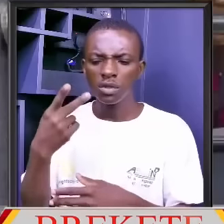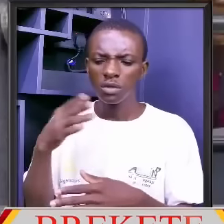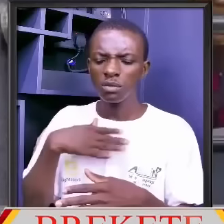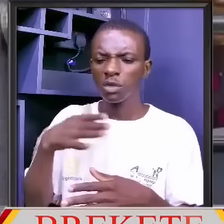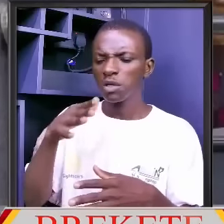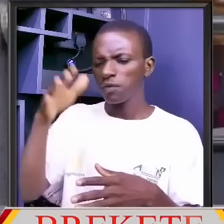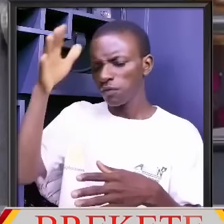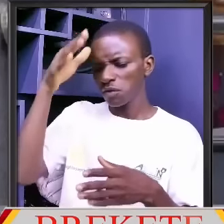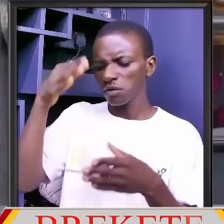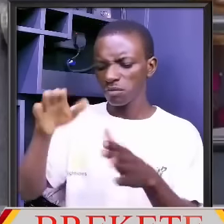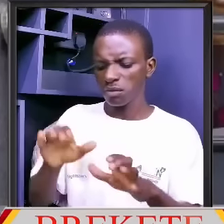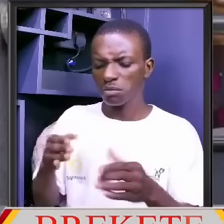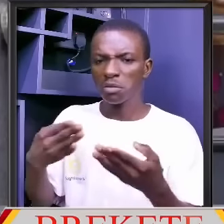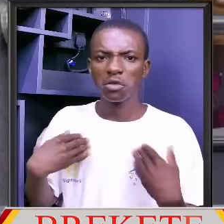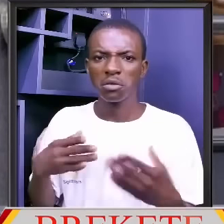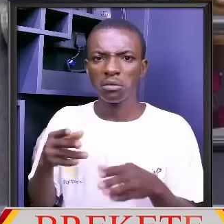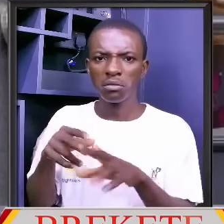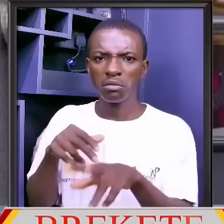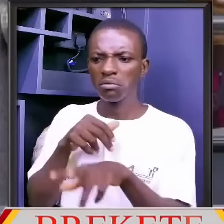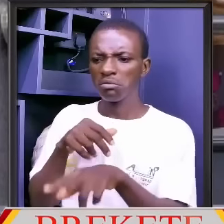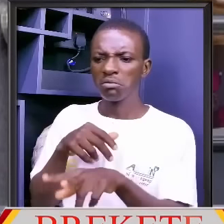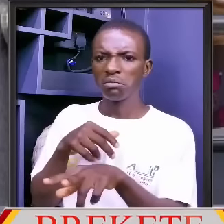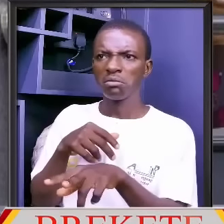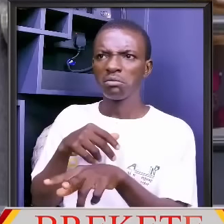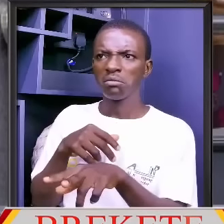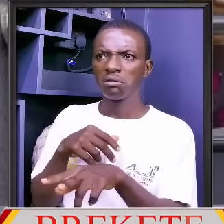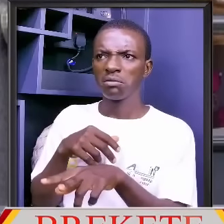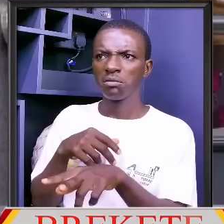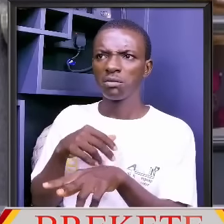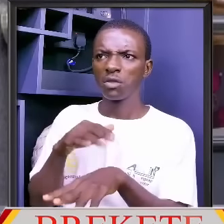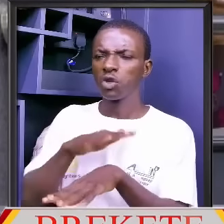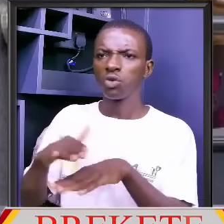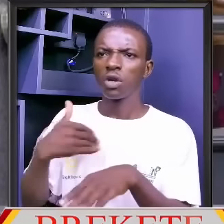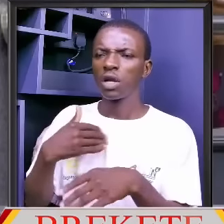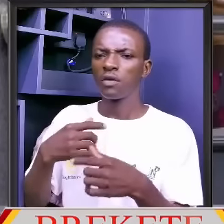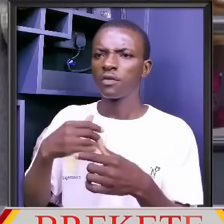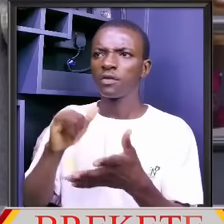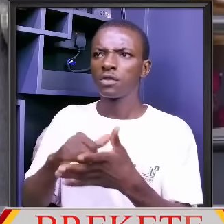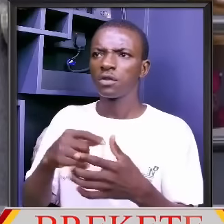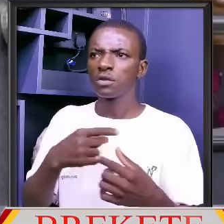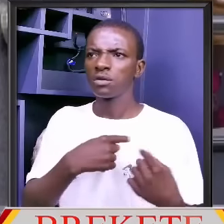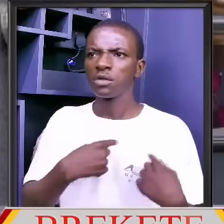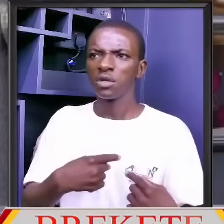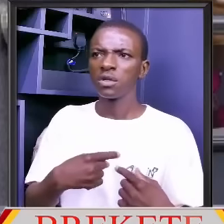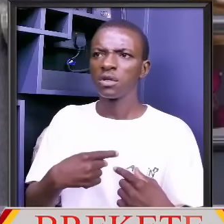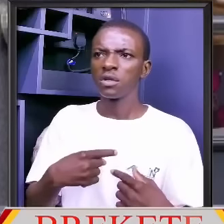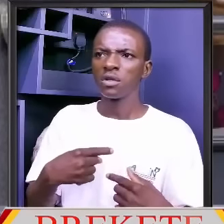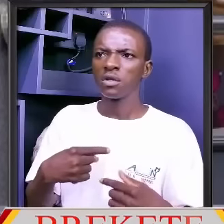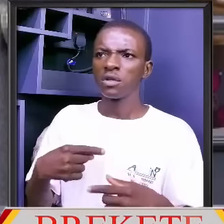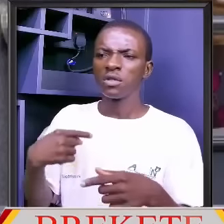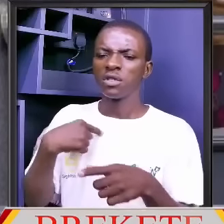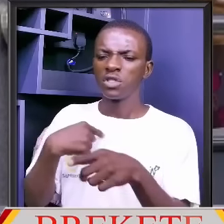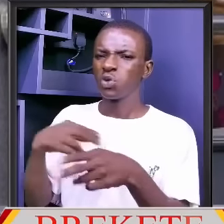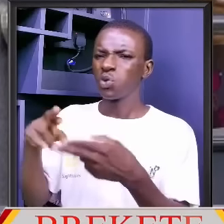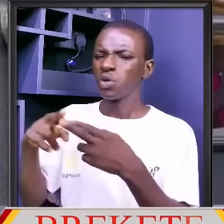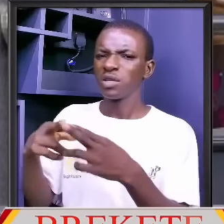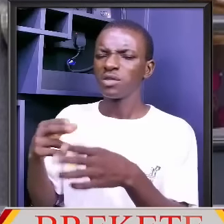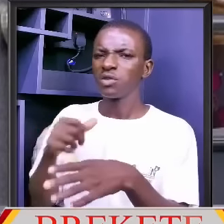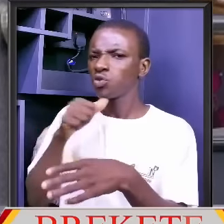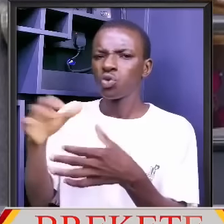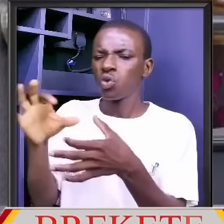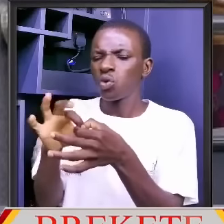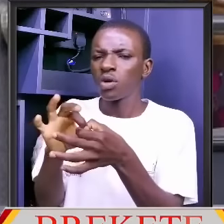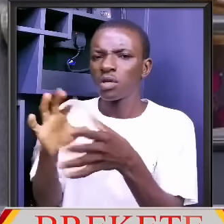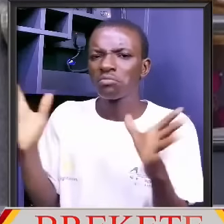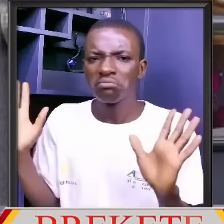dead body like this. And you know, I not get that. No love. Say, no love. This now your father. This